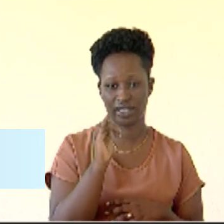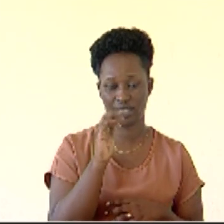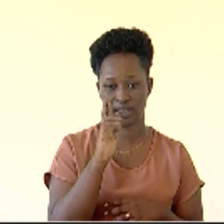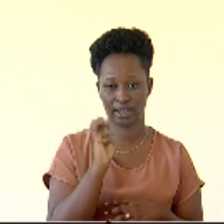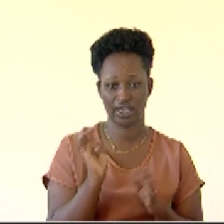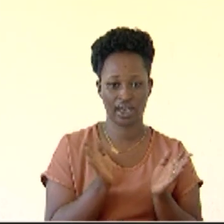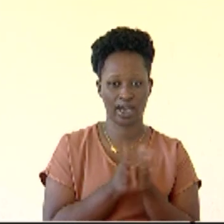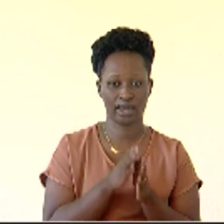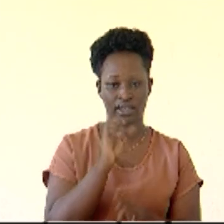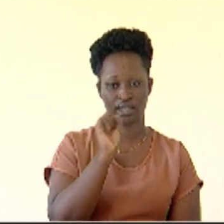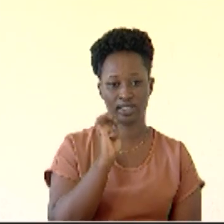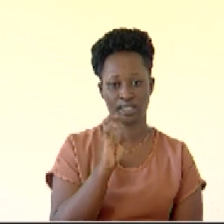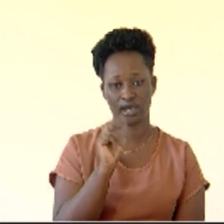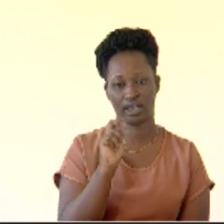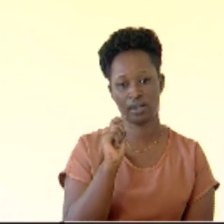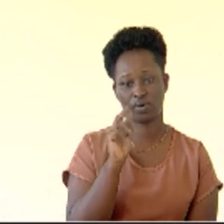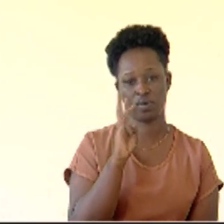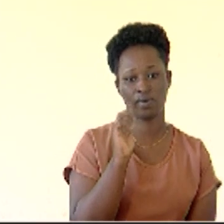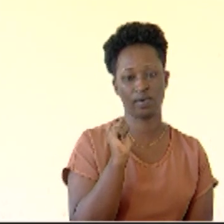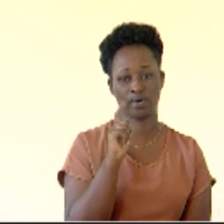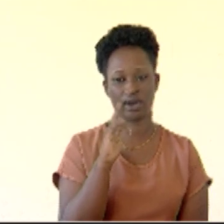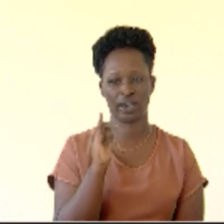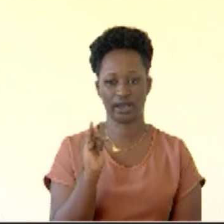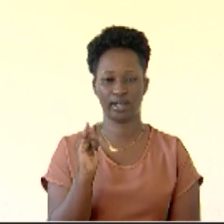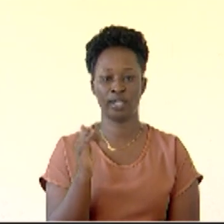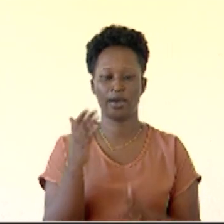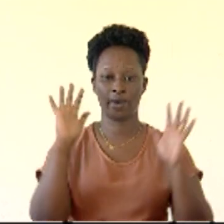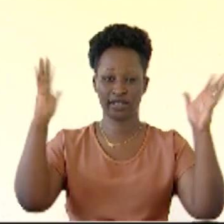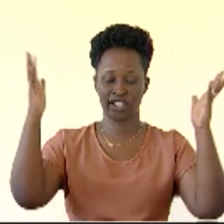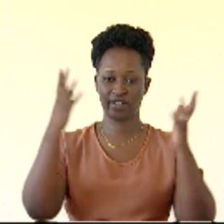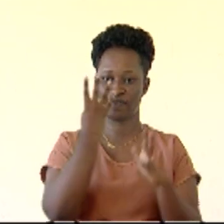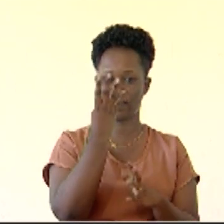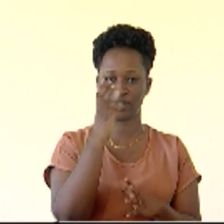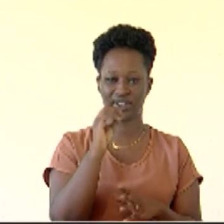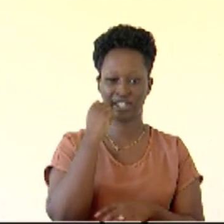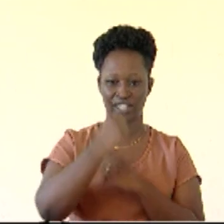Suggest reasons why their relationship is still strong.